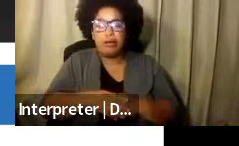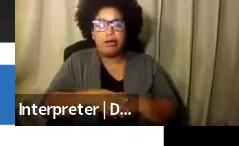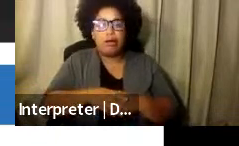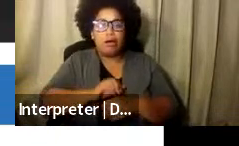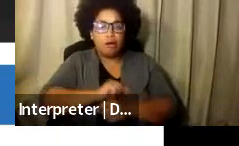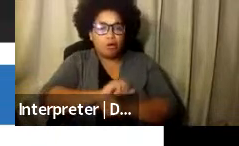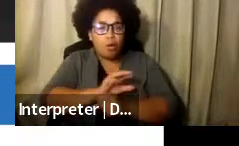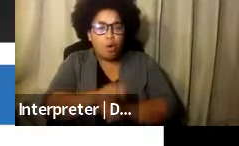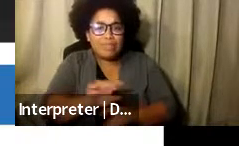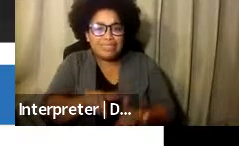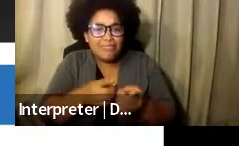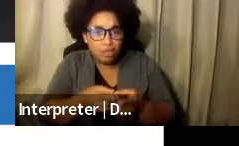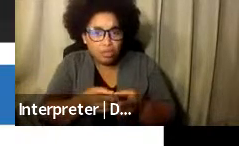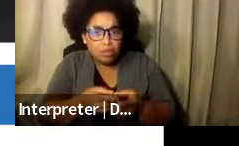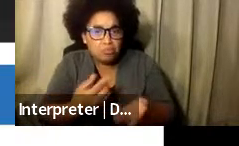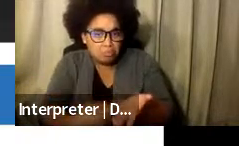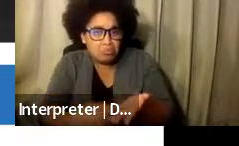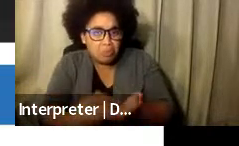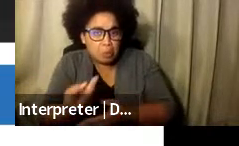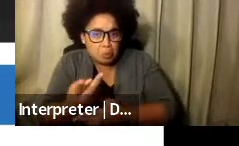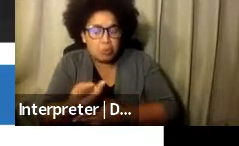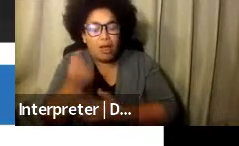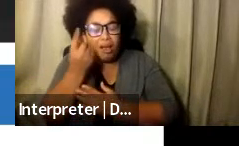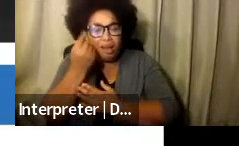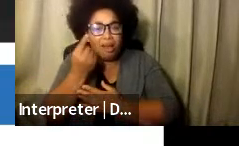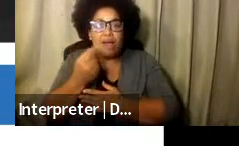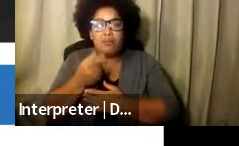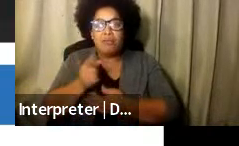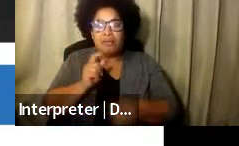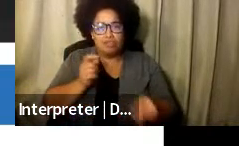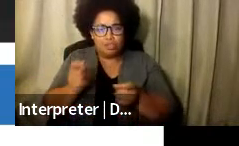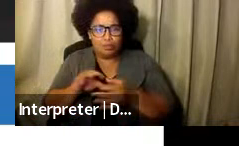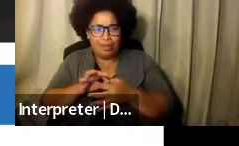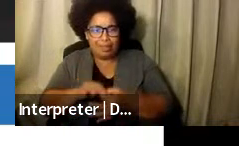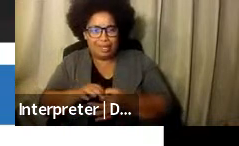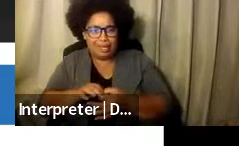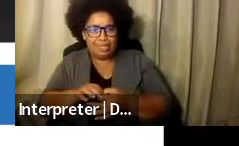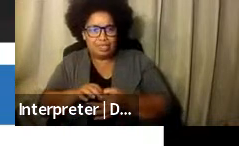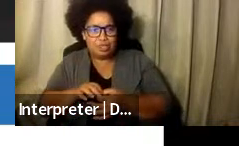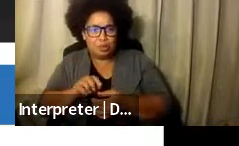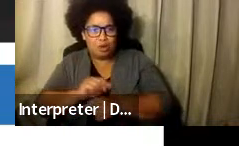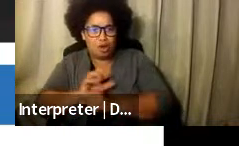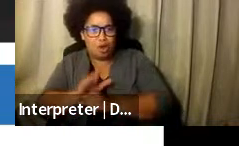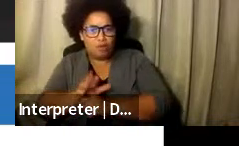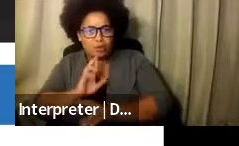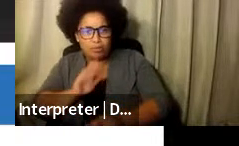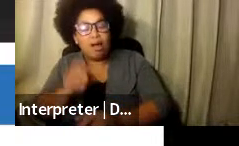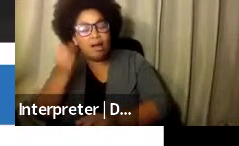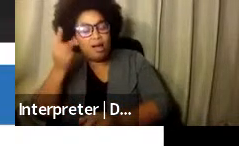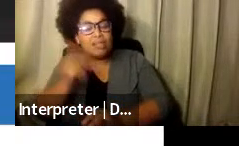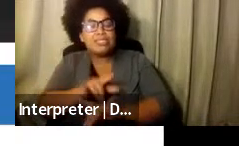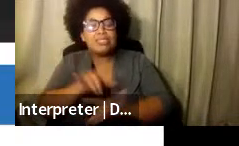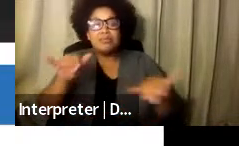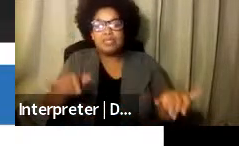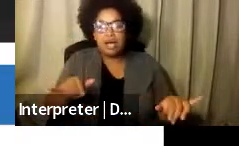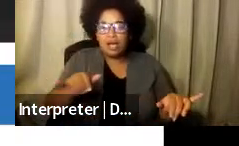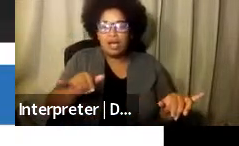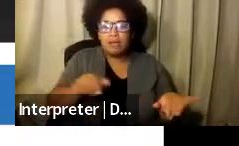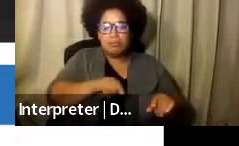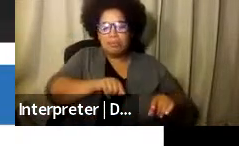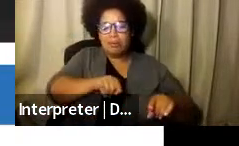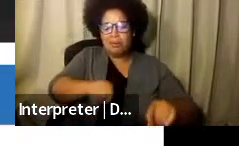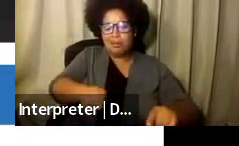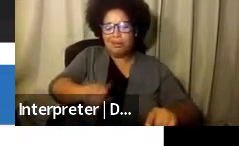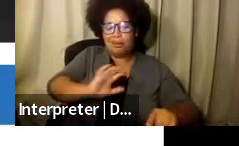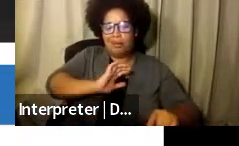COVID division. And while we've kind of made adjustments to our COVID response, at the same time, running in parallel